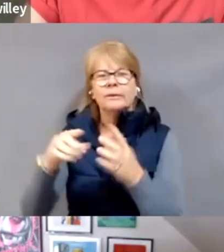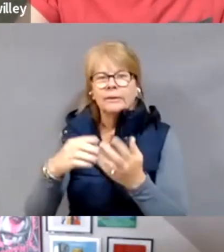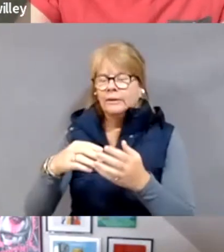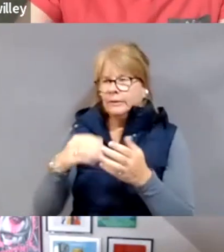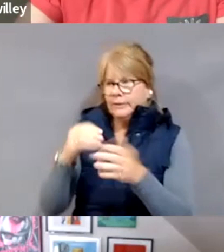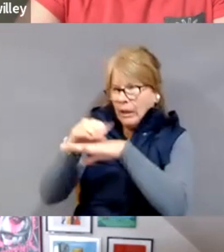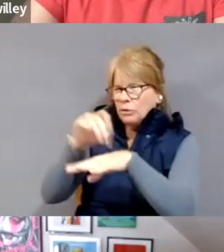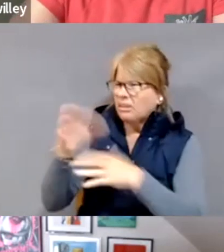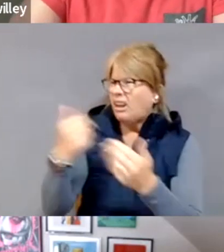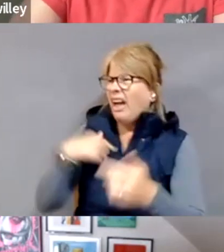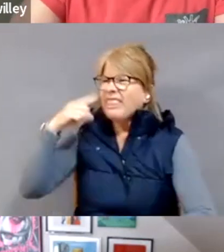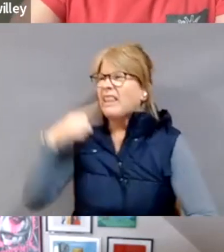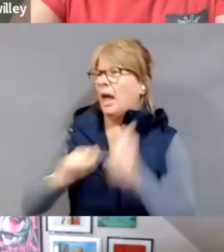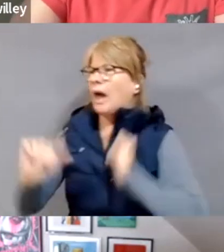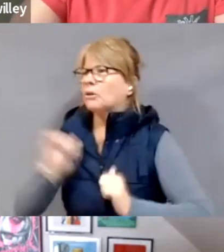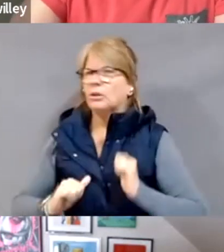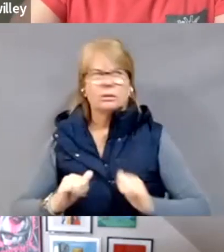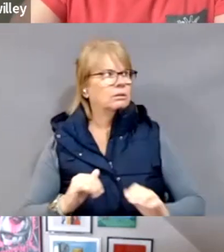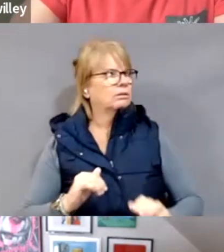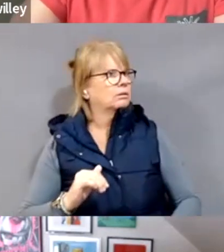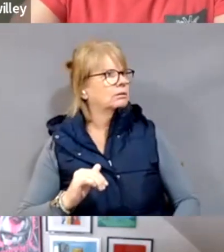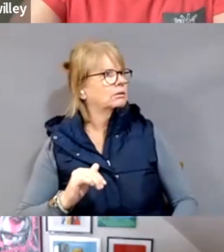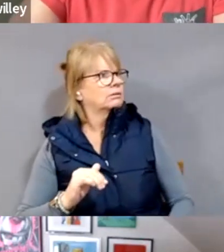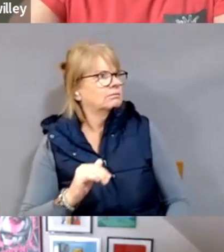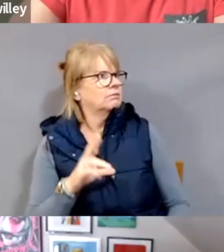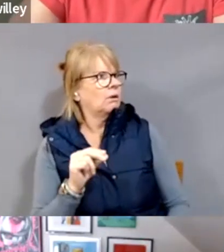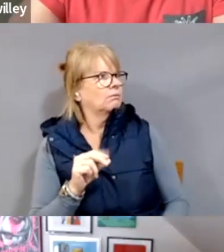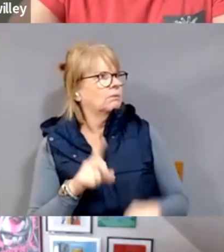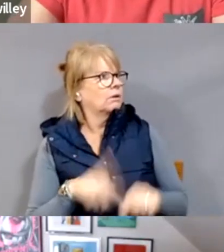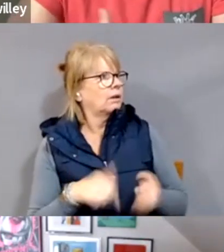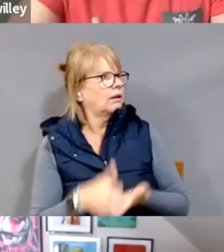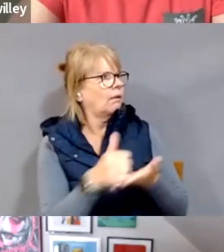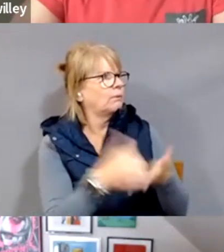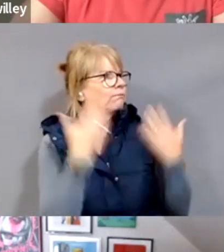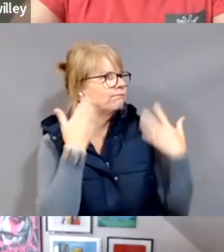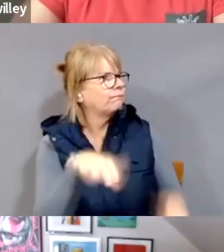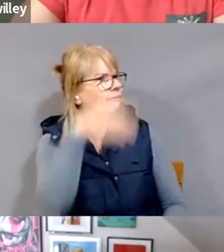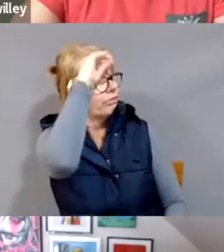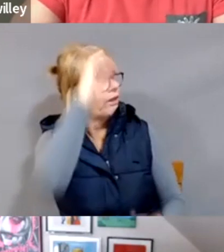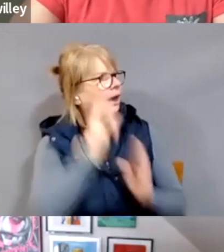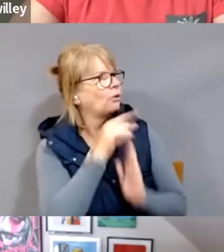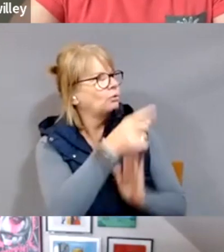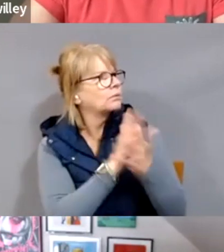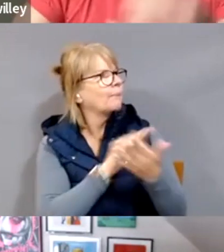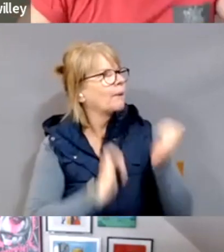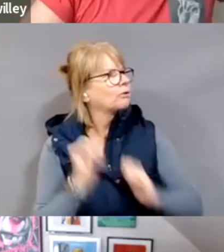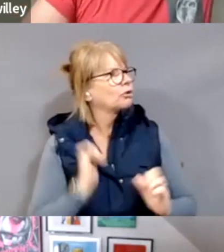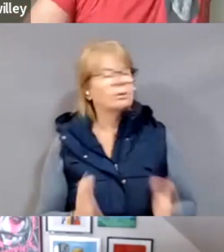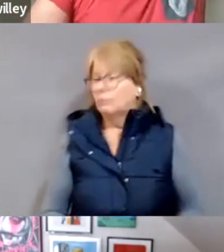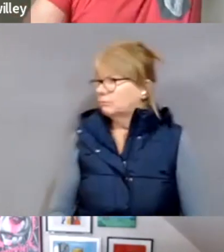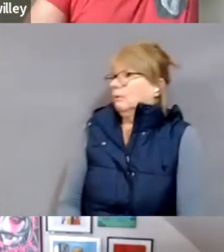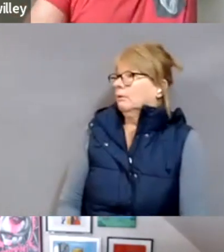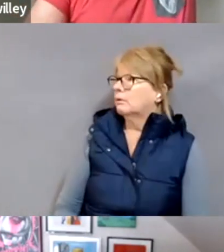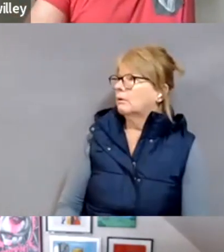don't know where to go. Can you help me? They just said, no, I can't. That was it. And so I was kind of left to my own